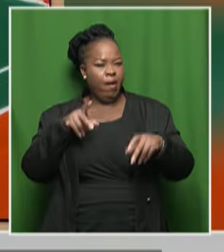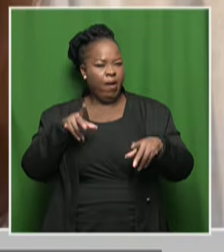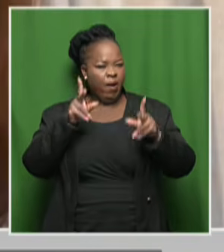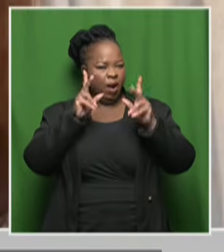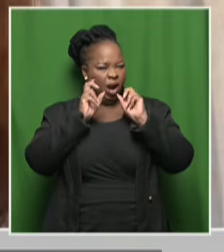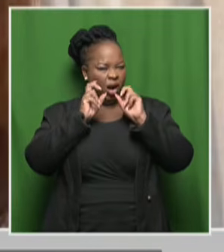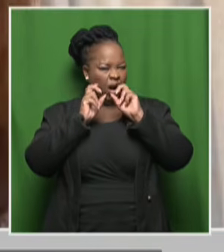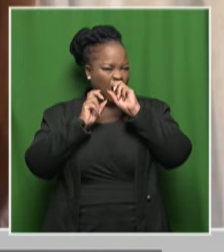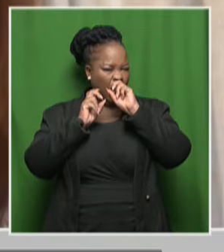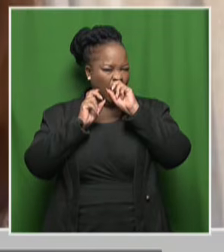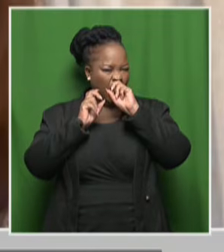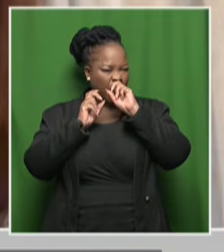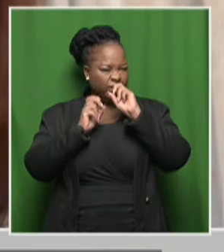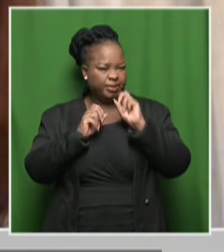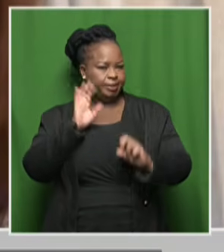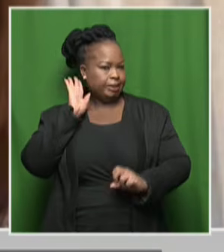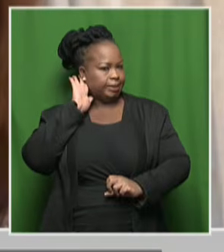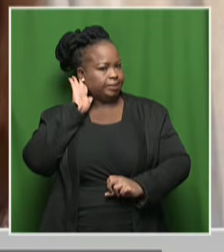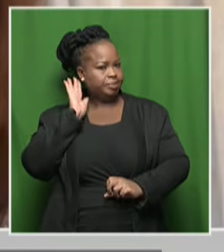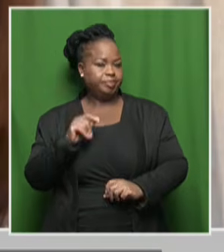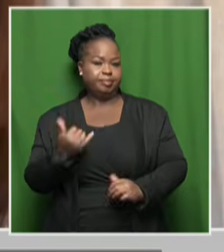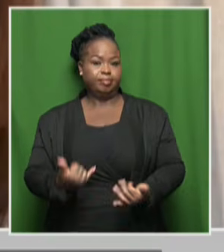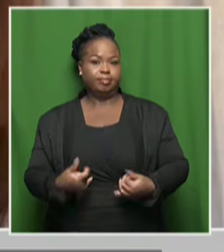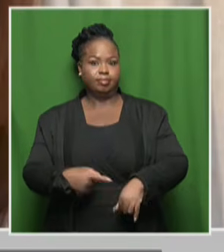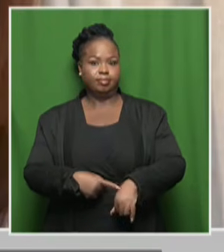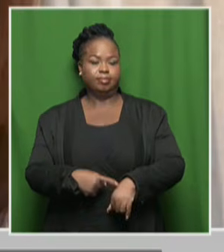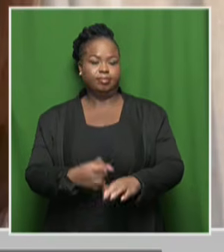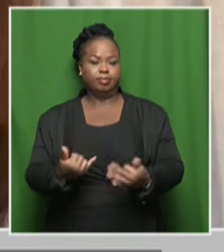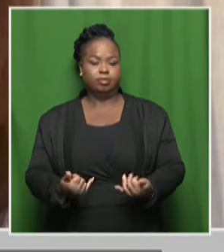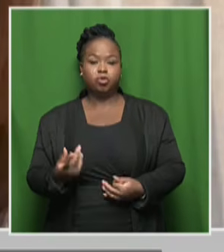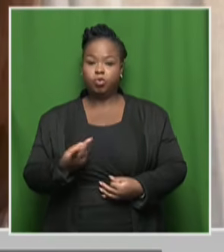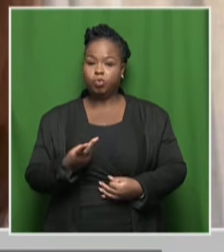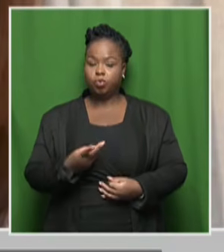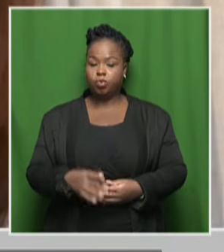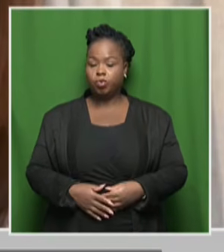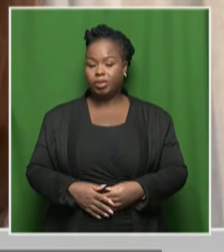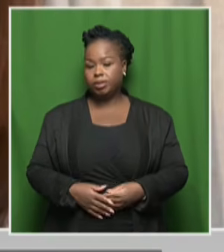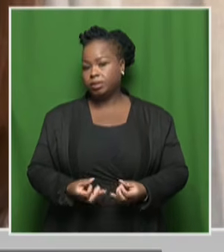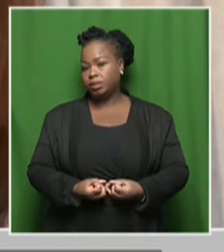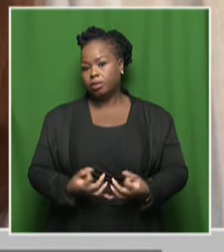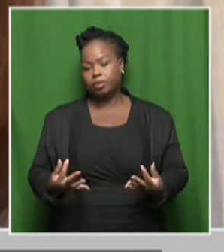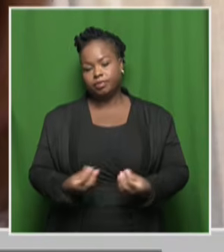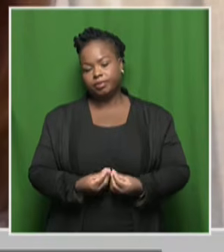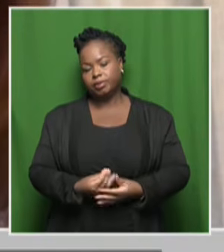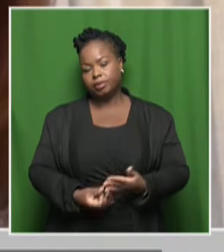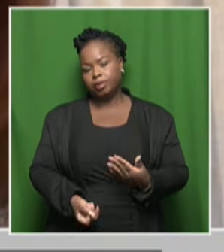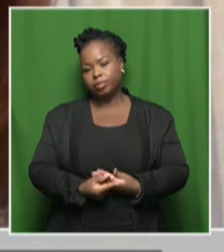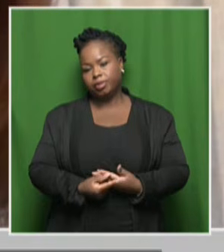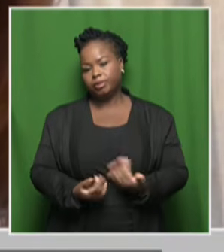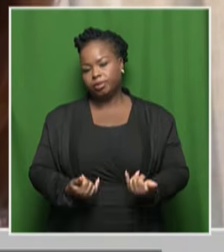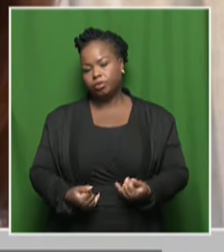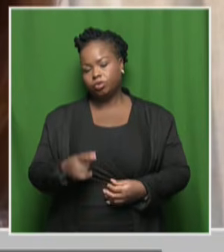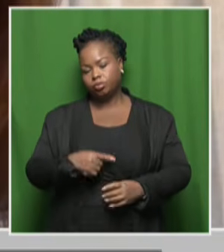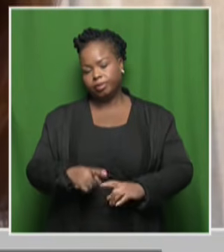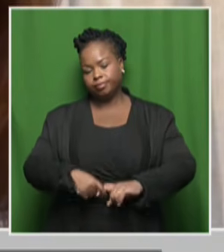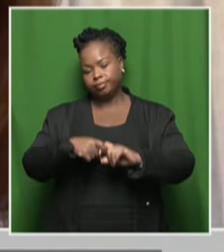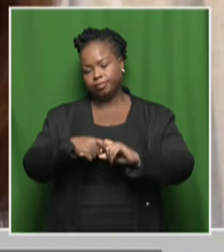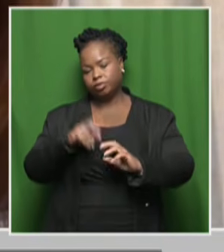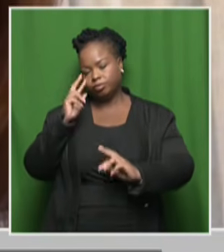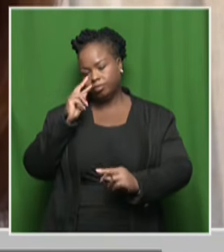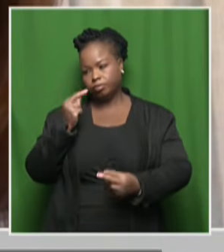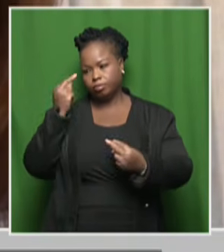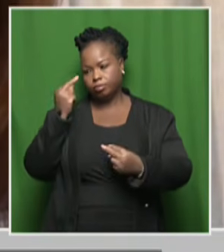Listen. And in this time where we are so overstimulated and there's a lot happening, this is obviously asking us to pause and reflect